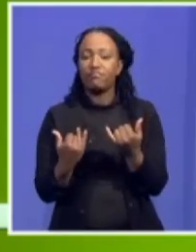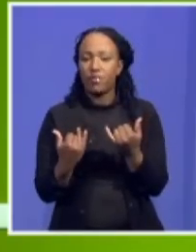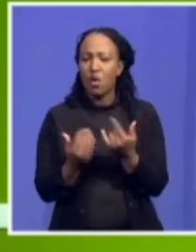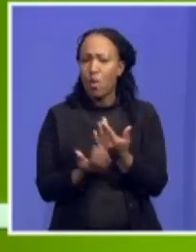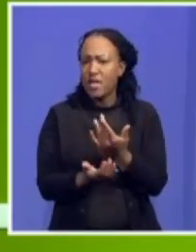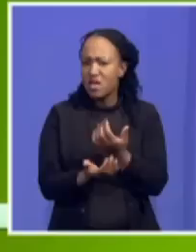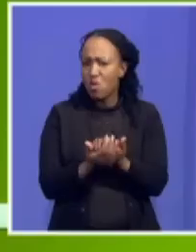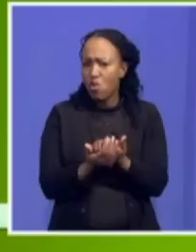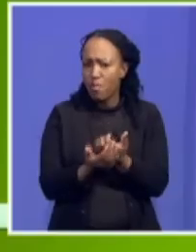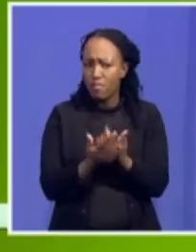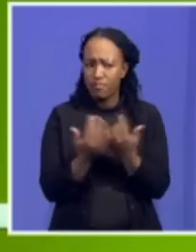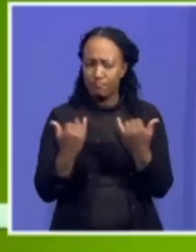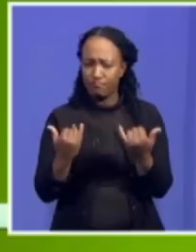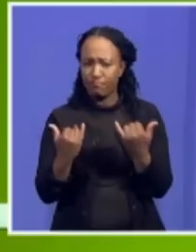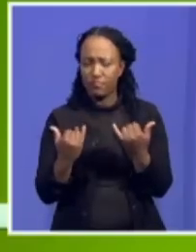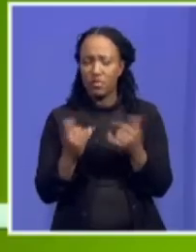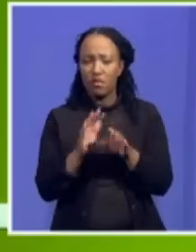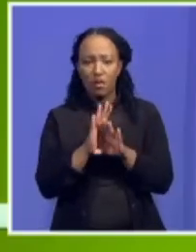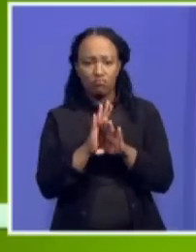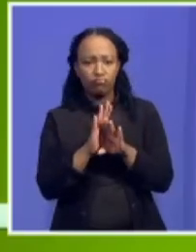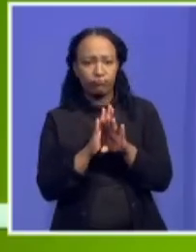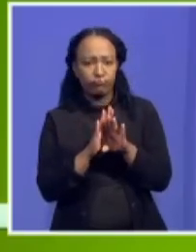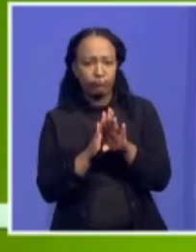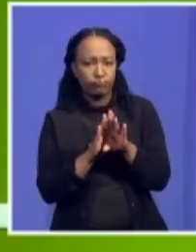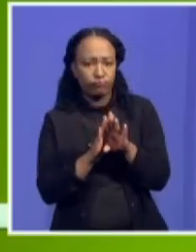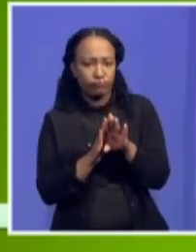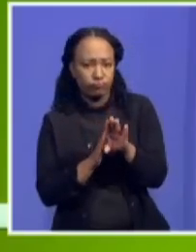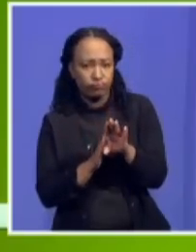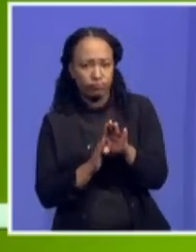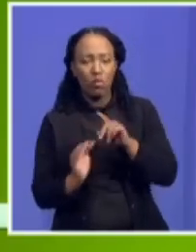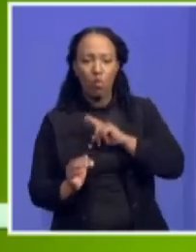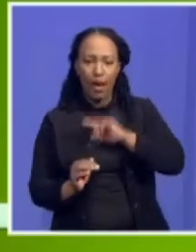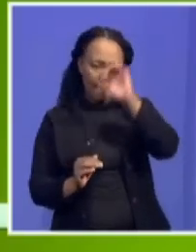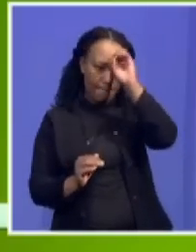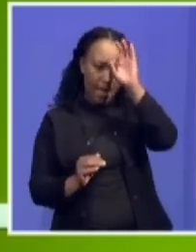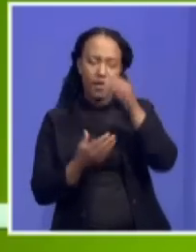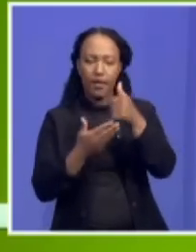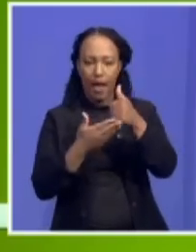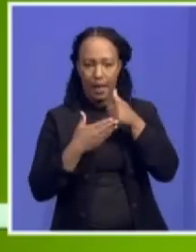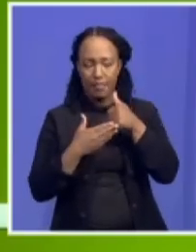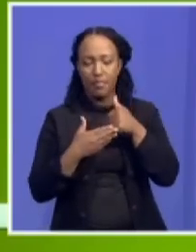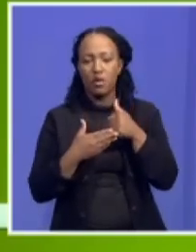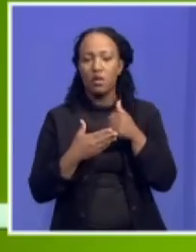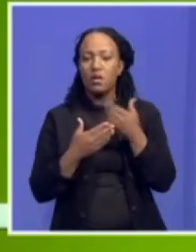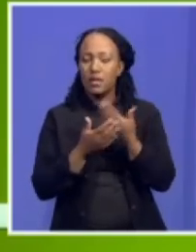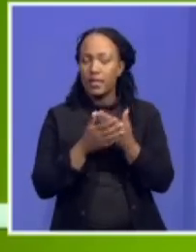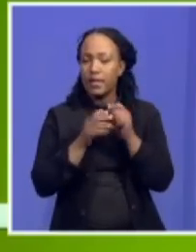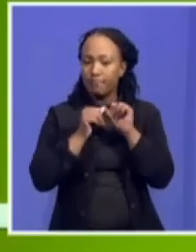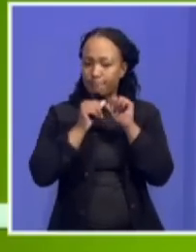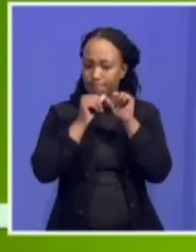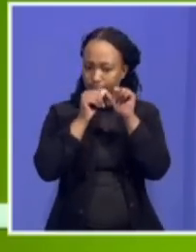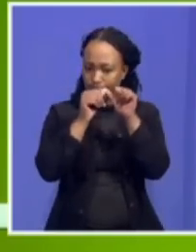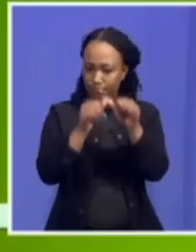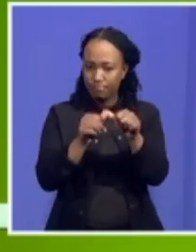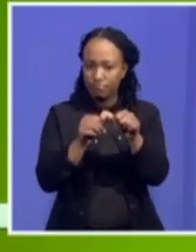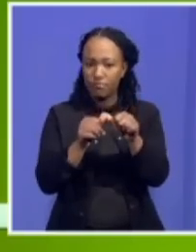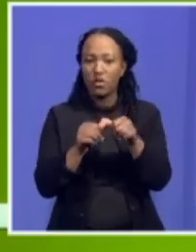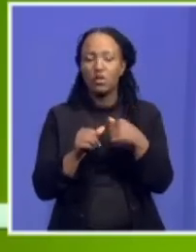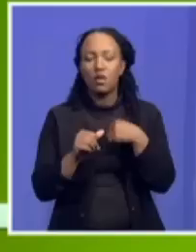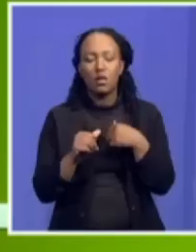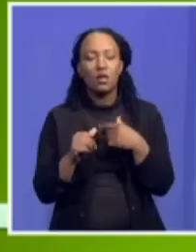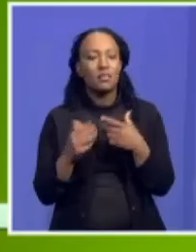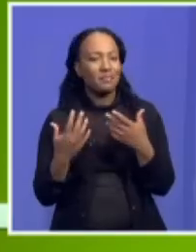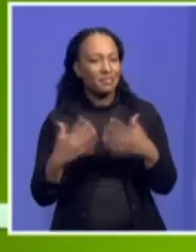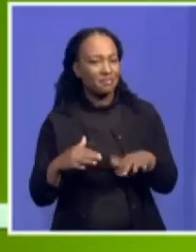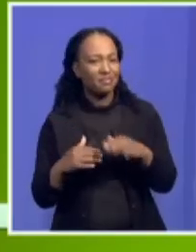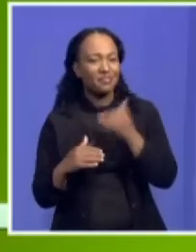economic progress it has achieved because of mining. And may it continue to be so. And I'm delighted to see